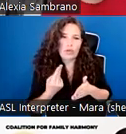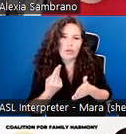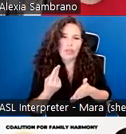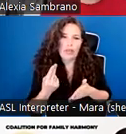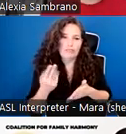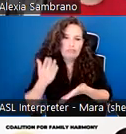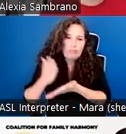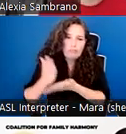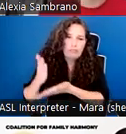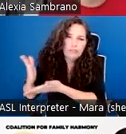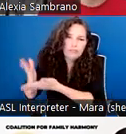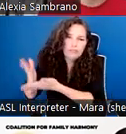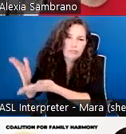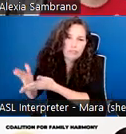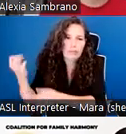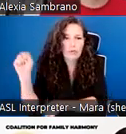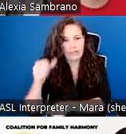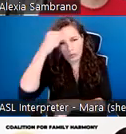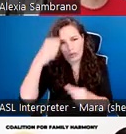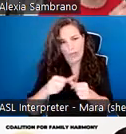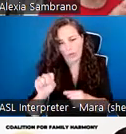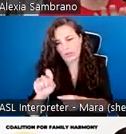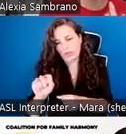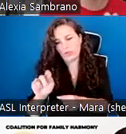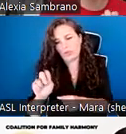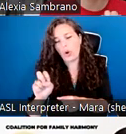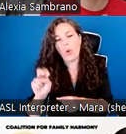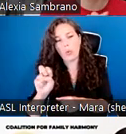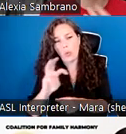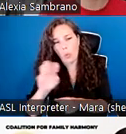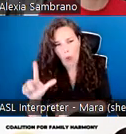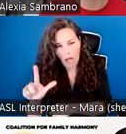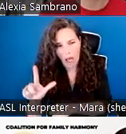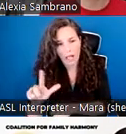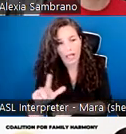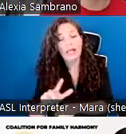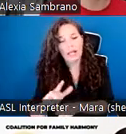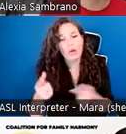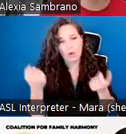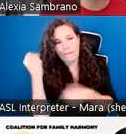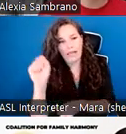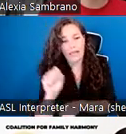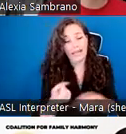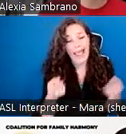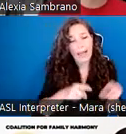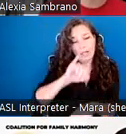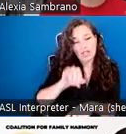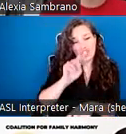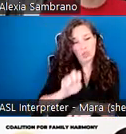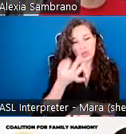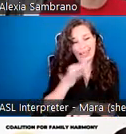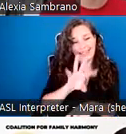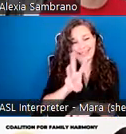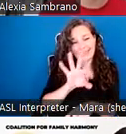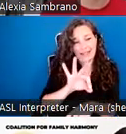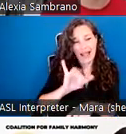mark the anniversary for the Stonewall Rebellion. So in June 1969, at a bar called the Stonewall Inn in New York City, queer and trans folks fought